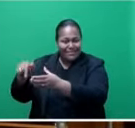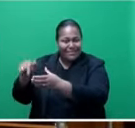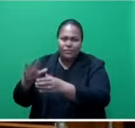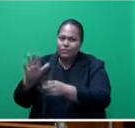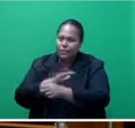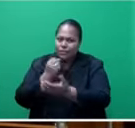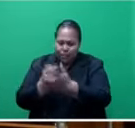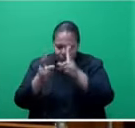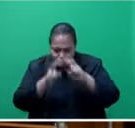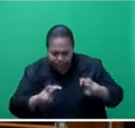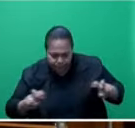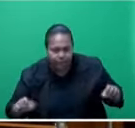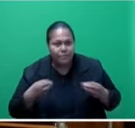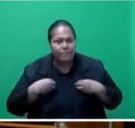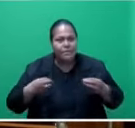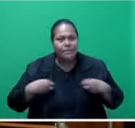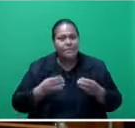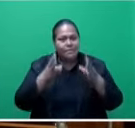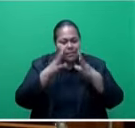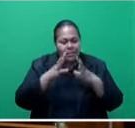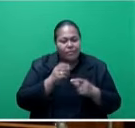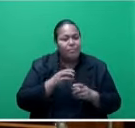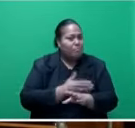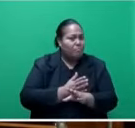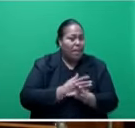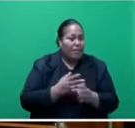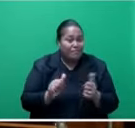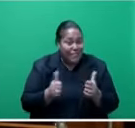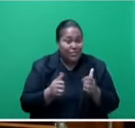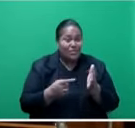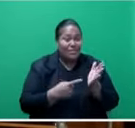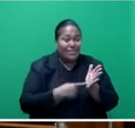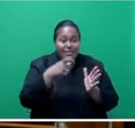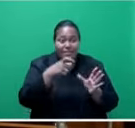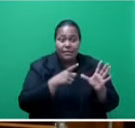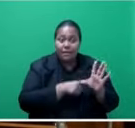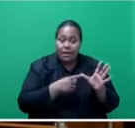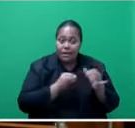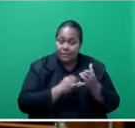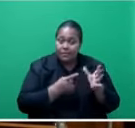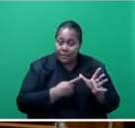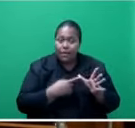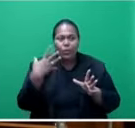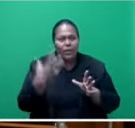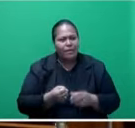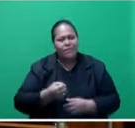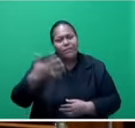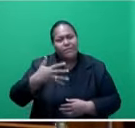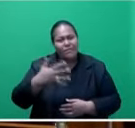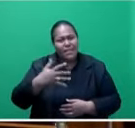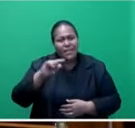survey post-TC Yasser, and based on the preliminary results from more than about 1,500 odd